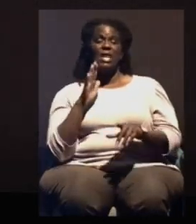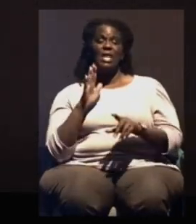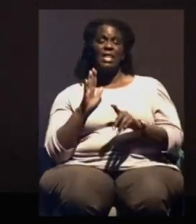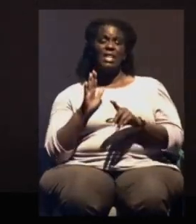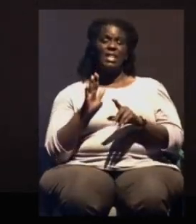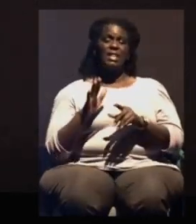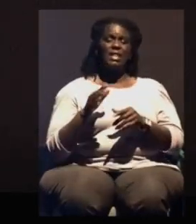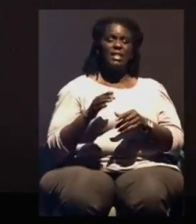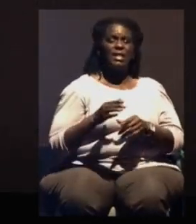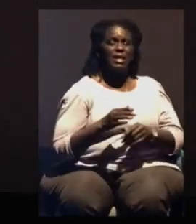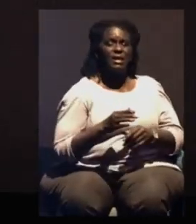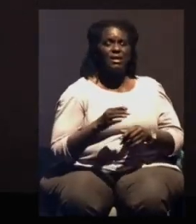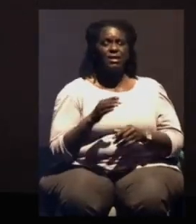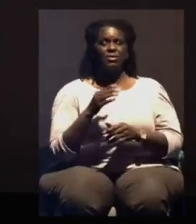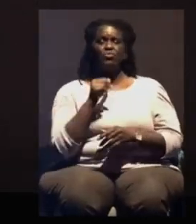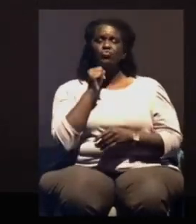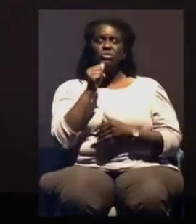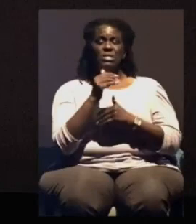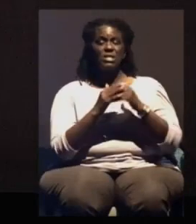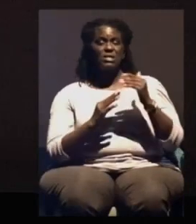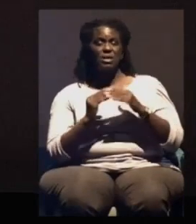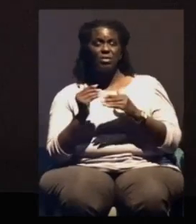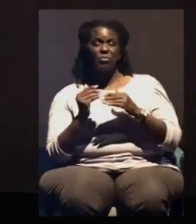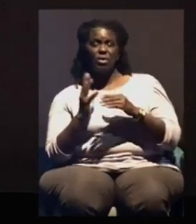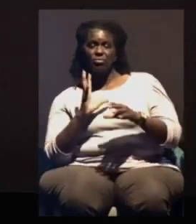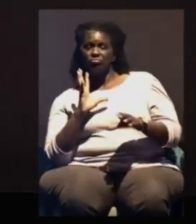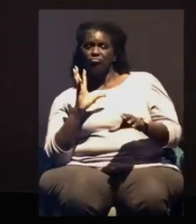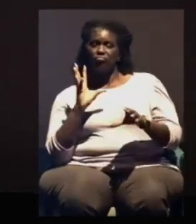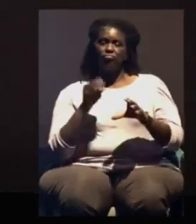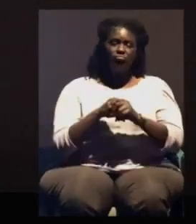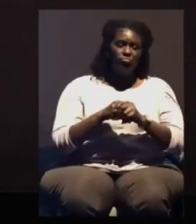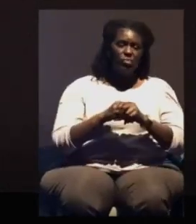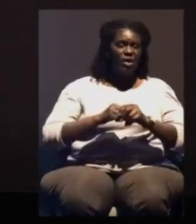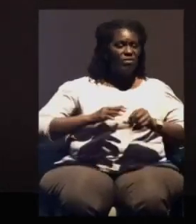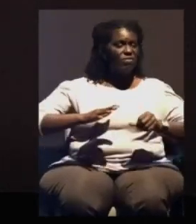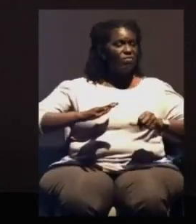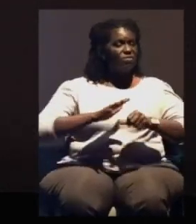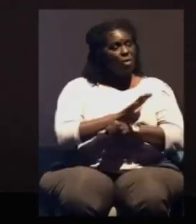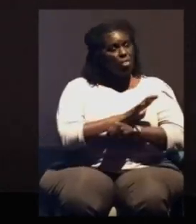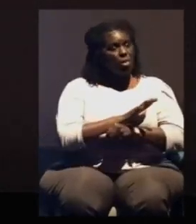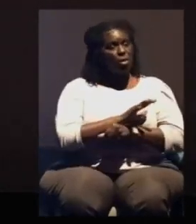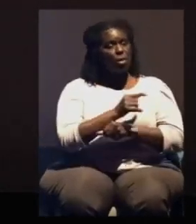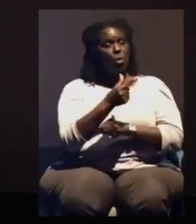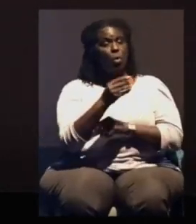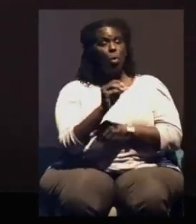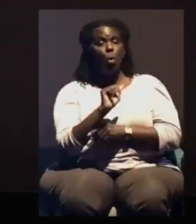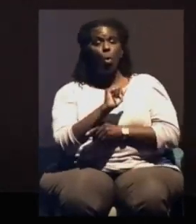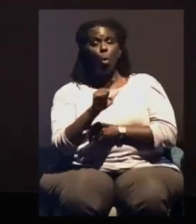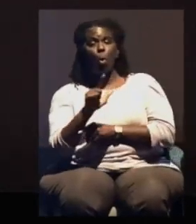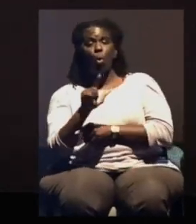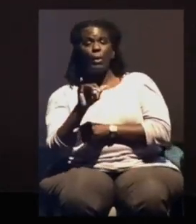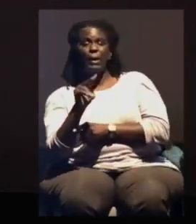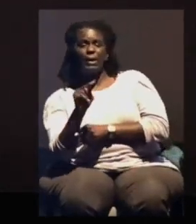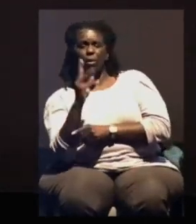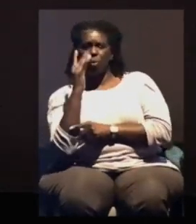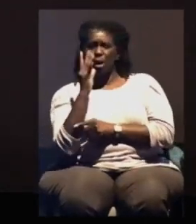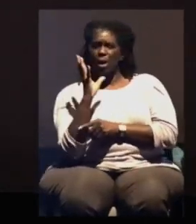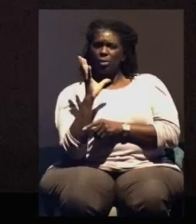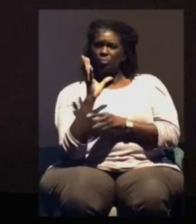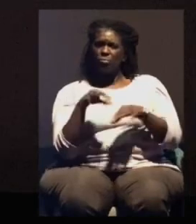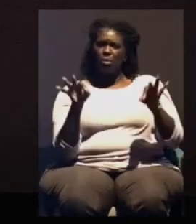Go all in. Remember that. Go all in. Why is it so important to go all in life? Because